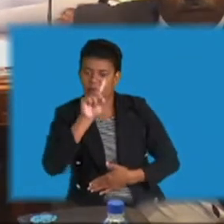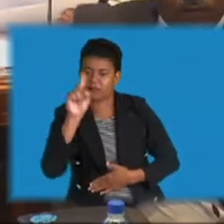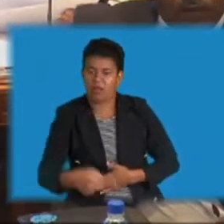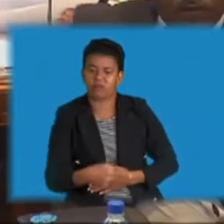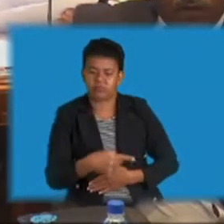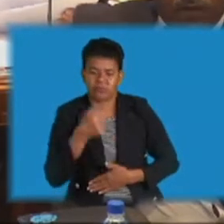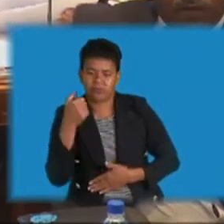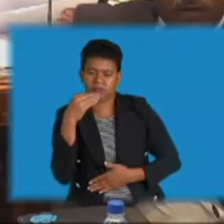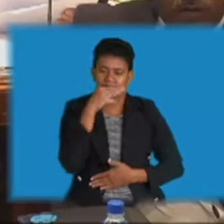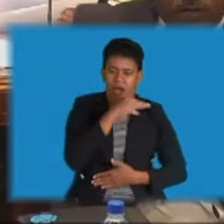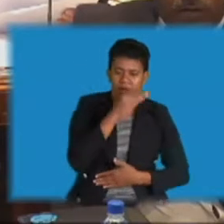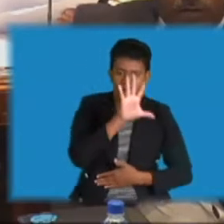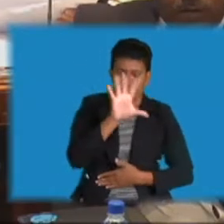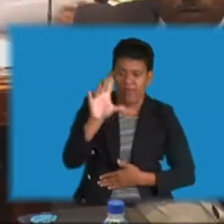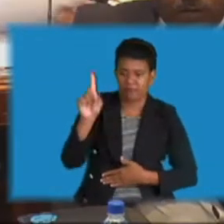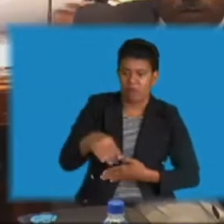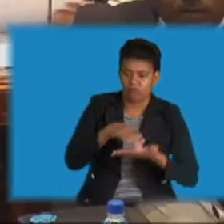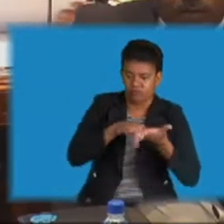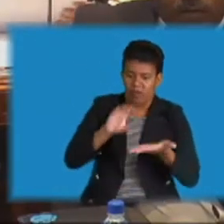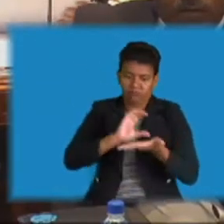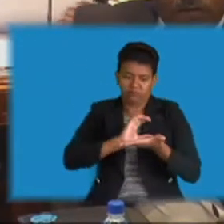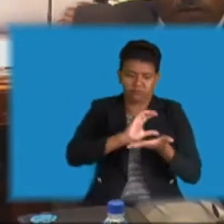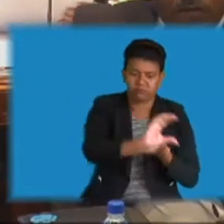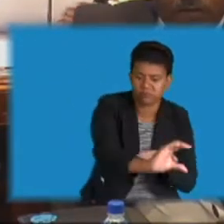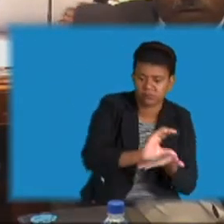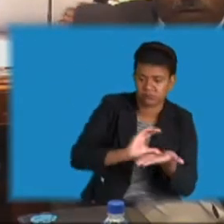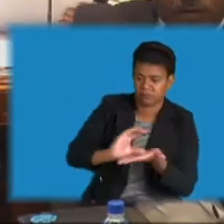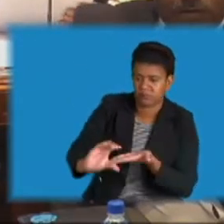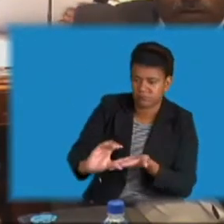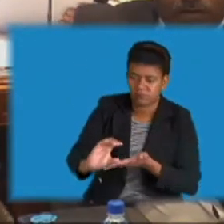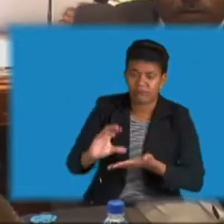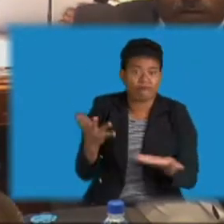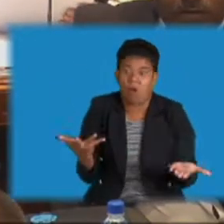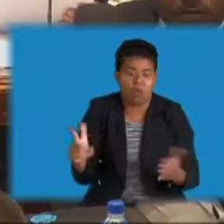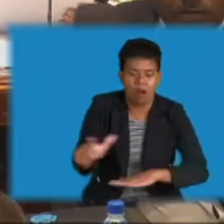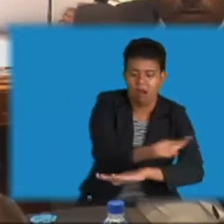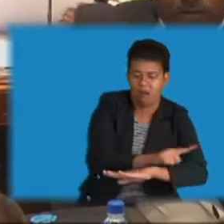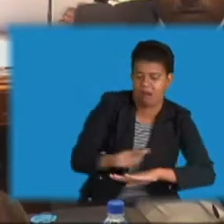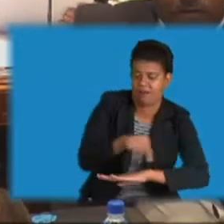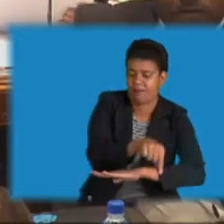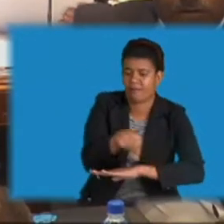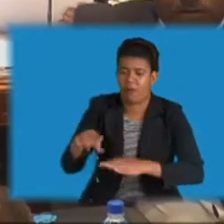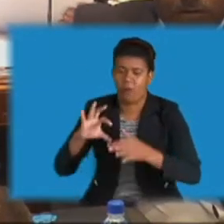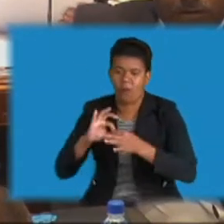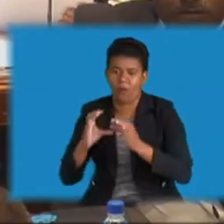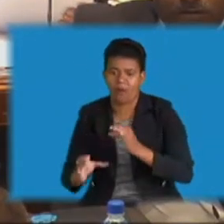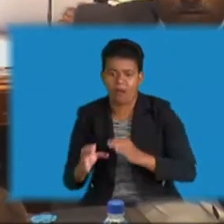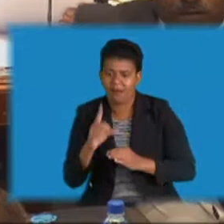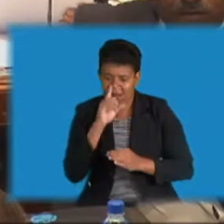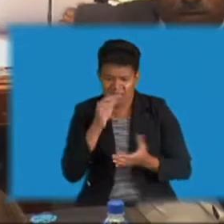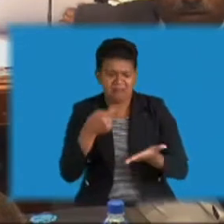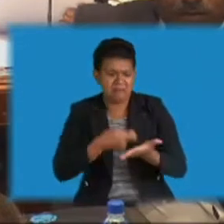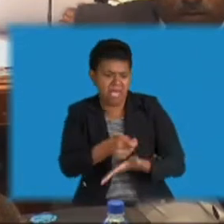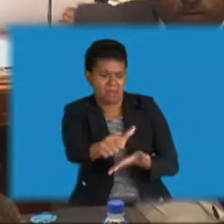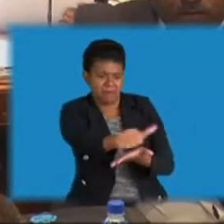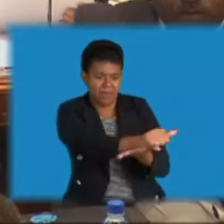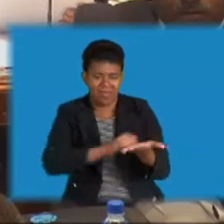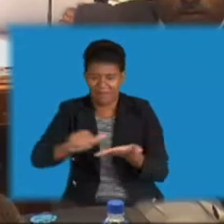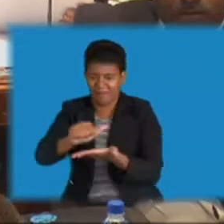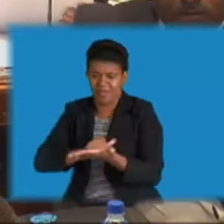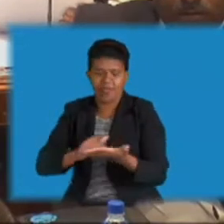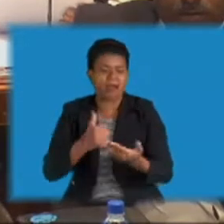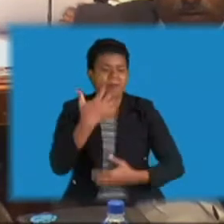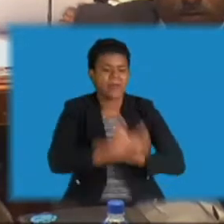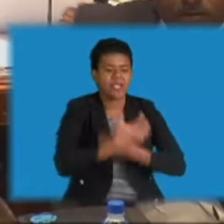$7,421,755 to landowners since 2012, and this would allow them to invest in machines and other equipment to enable